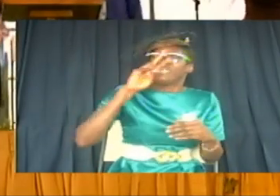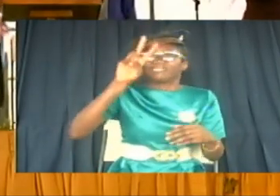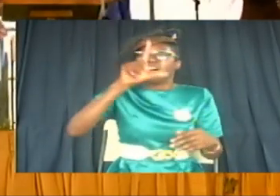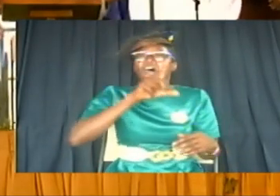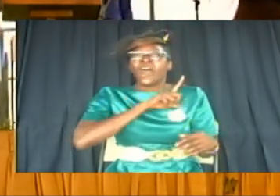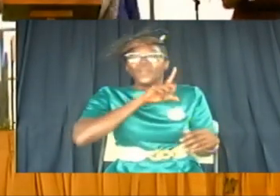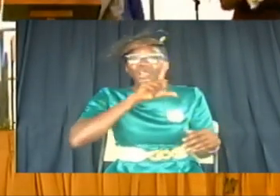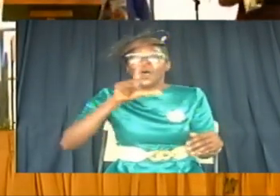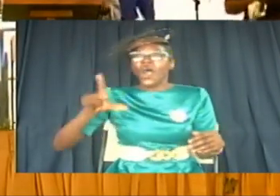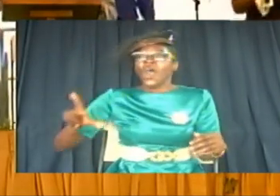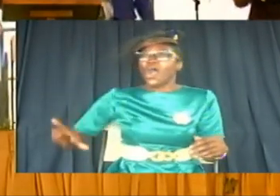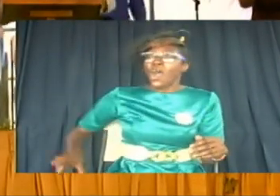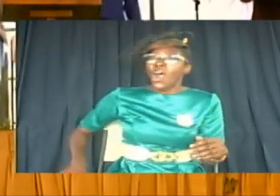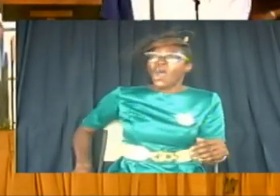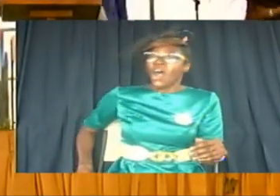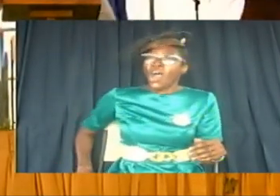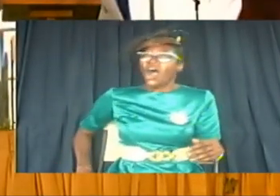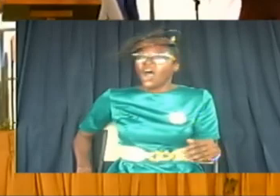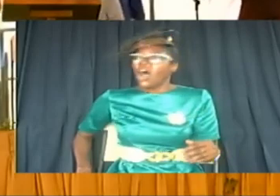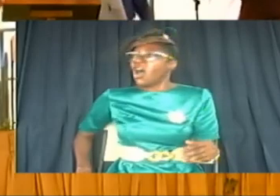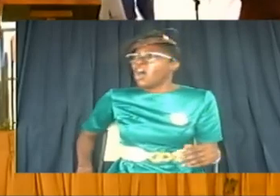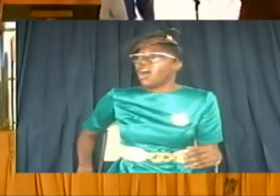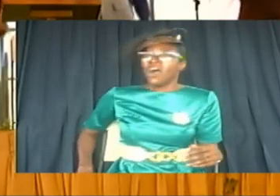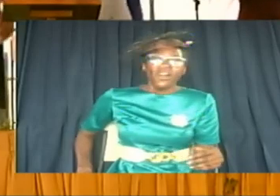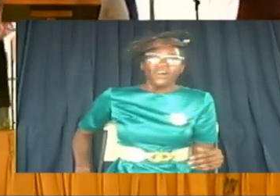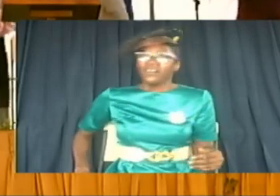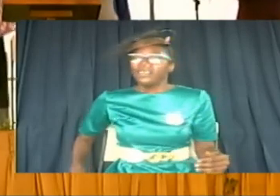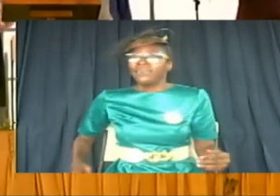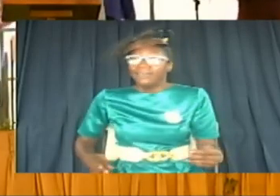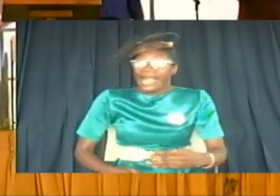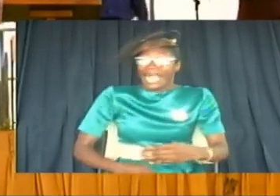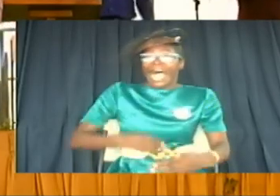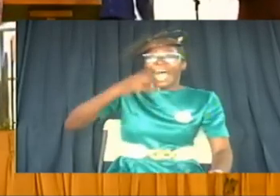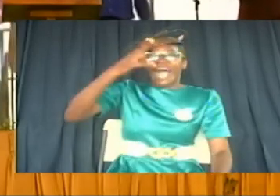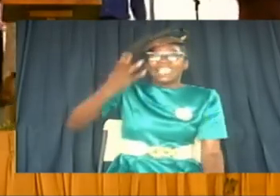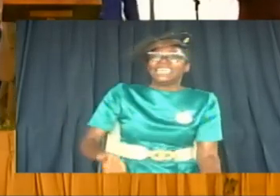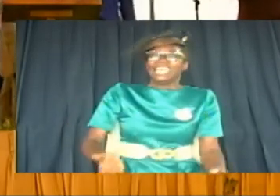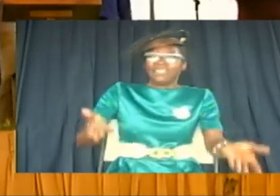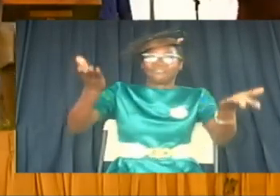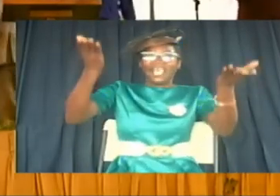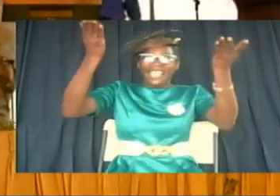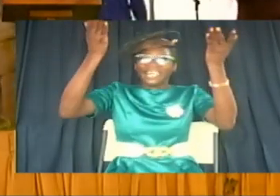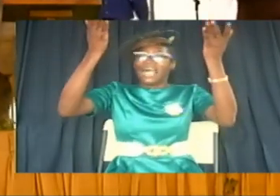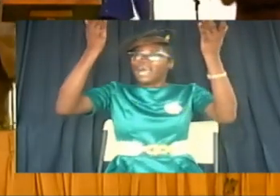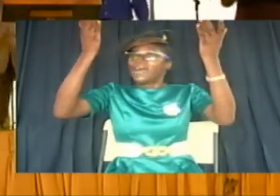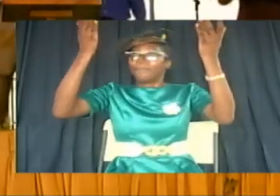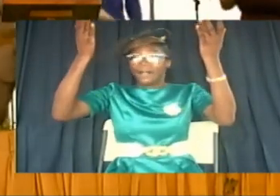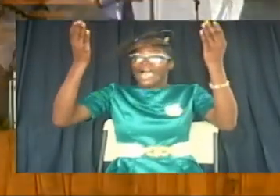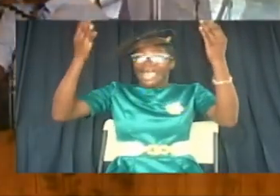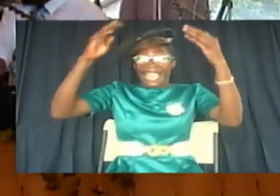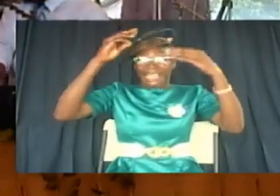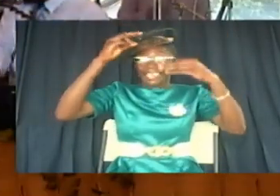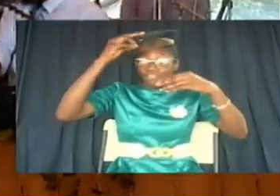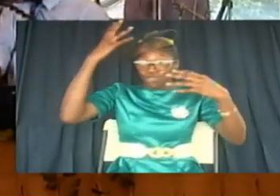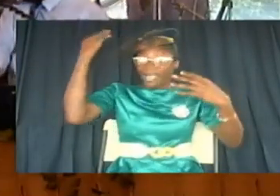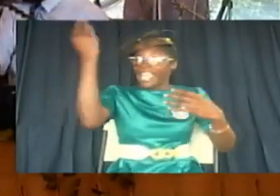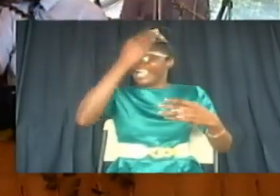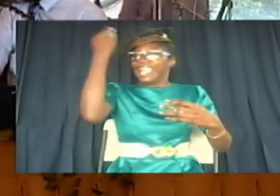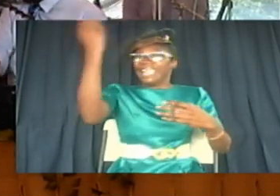Isaiah saw the Lord. He was high and lifted up. And he was high and lifted up. And